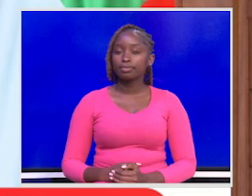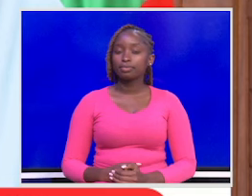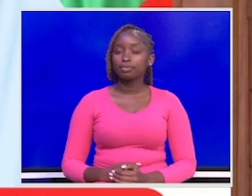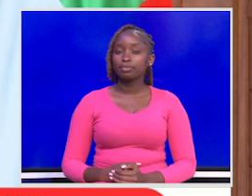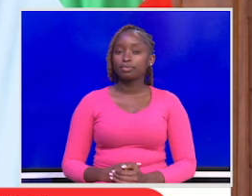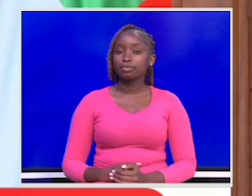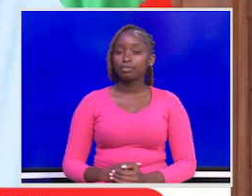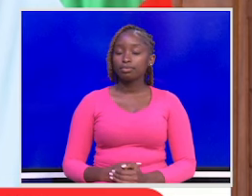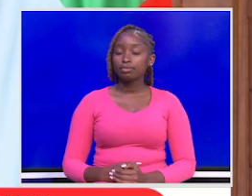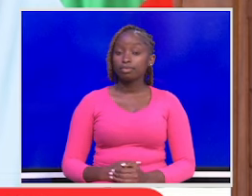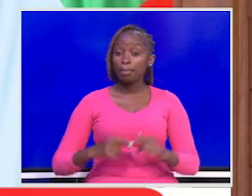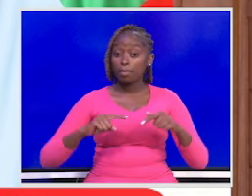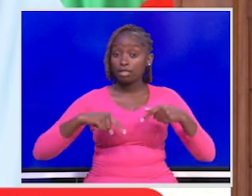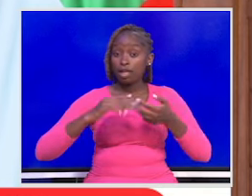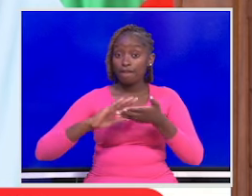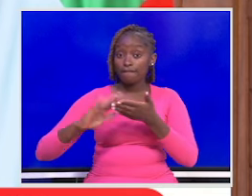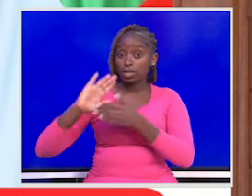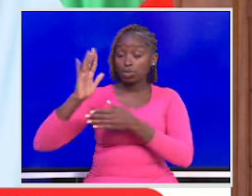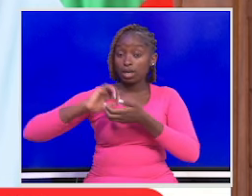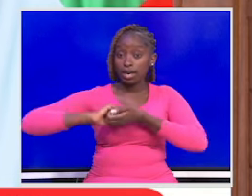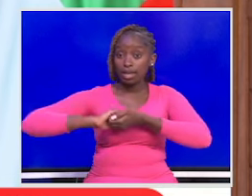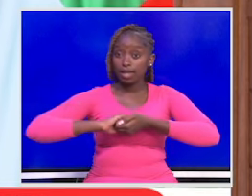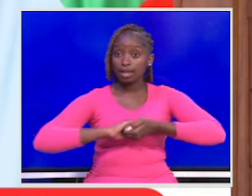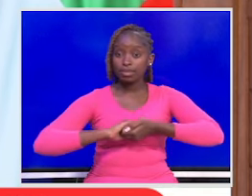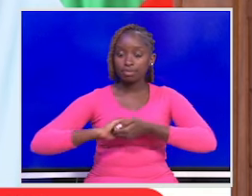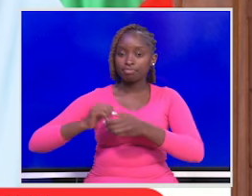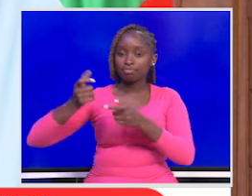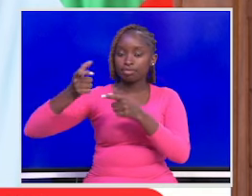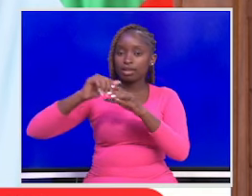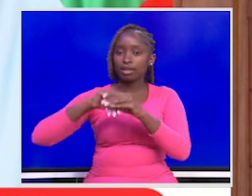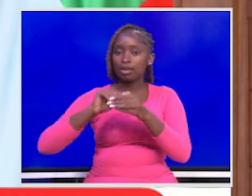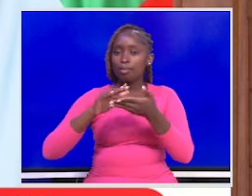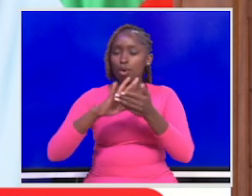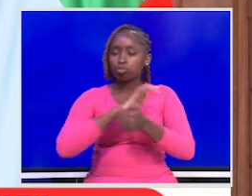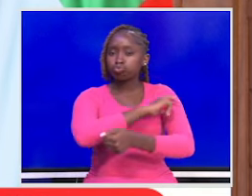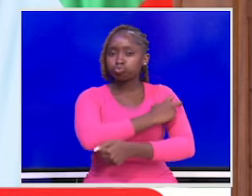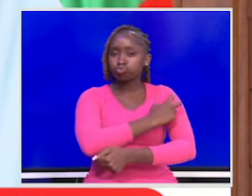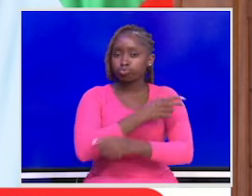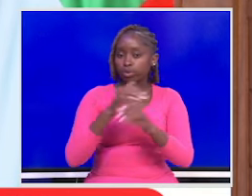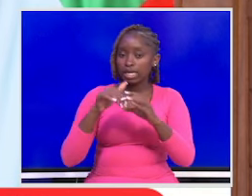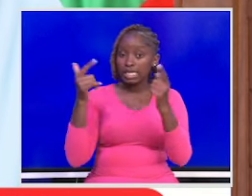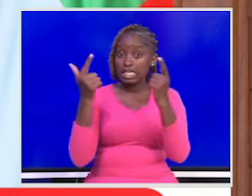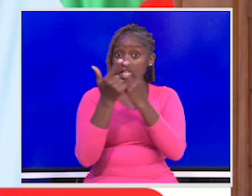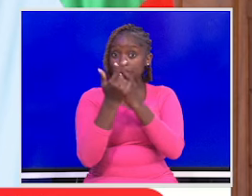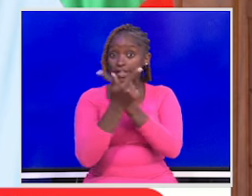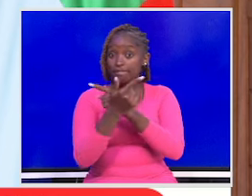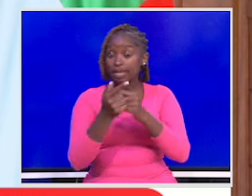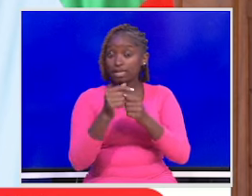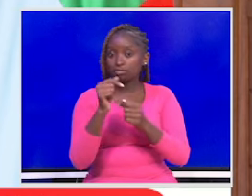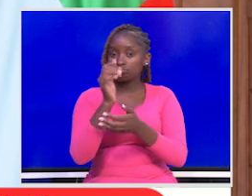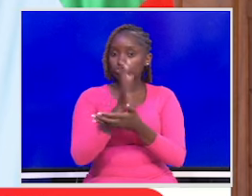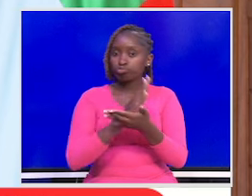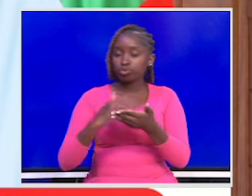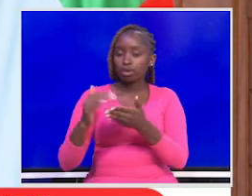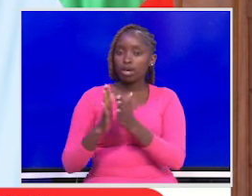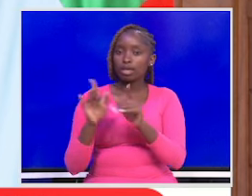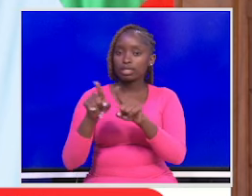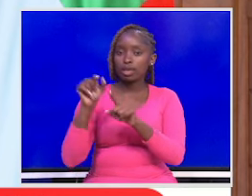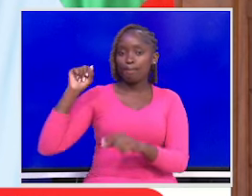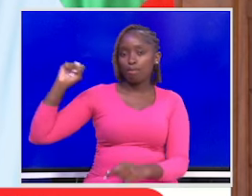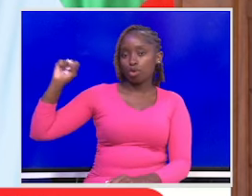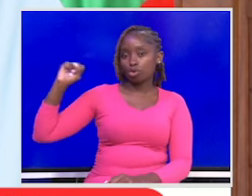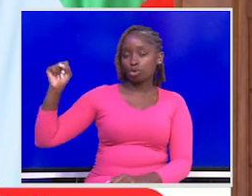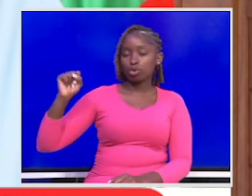I will immediately engage in extensive consultations across different sectors and political